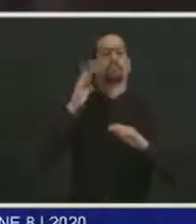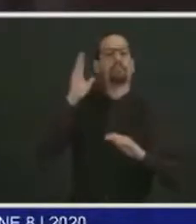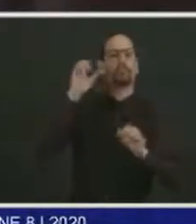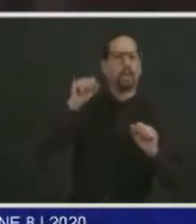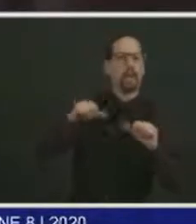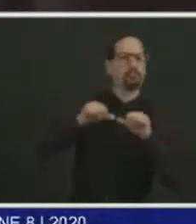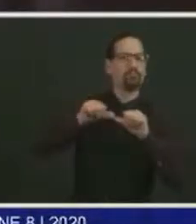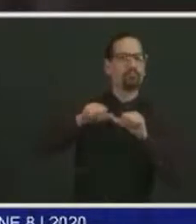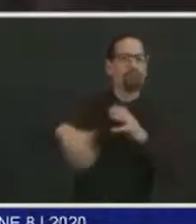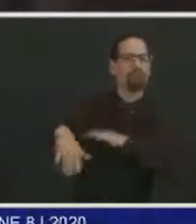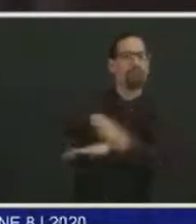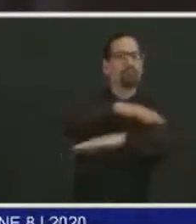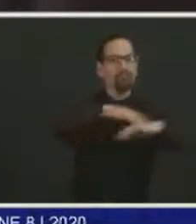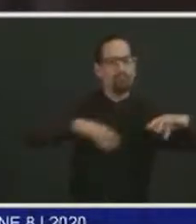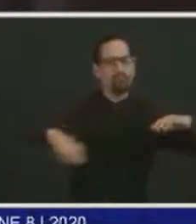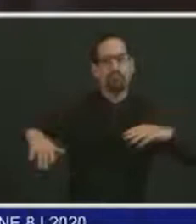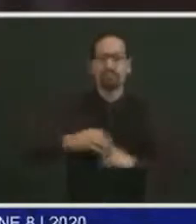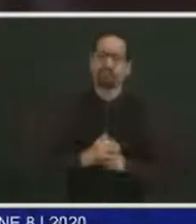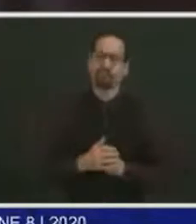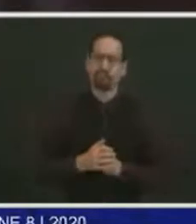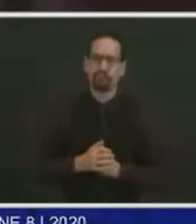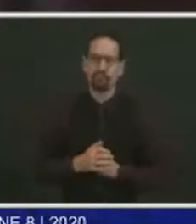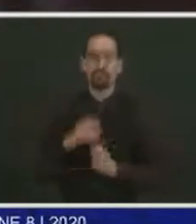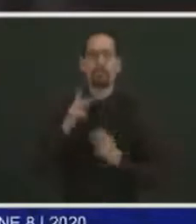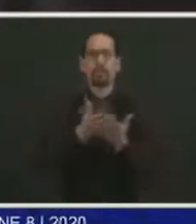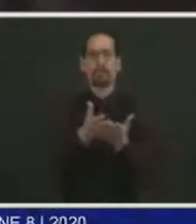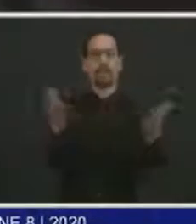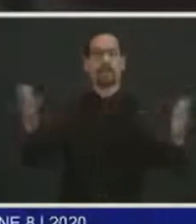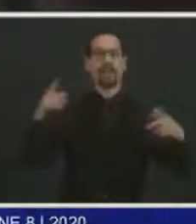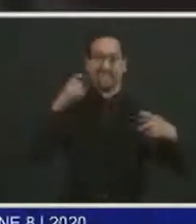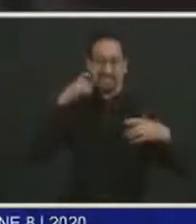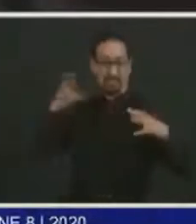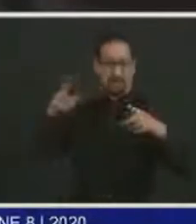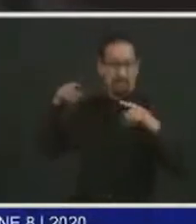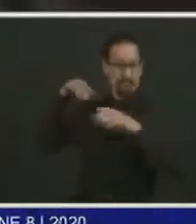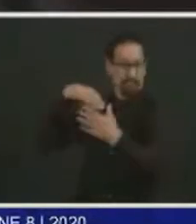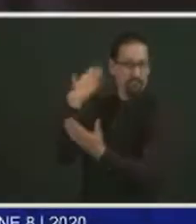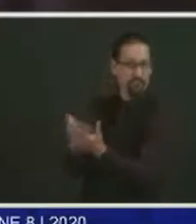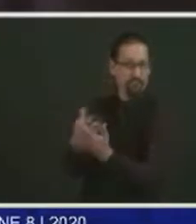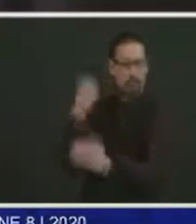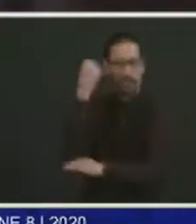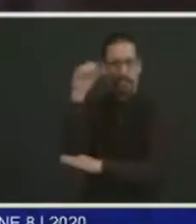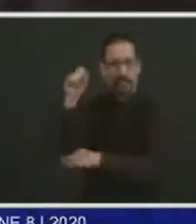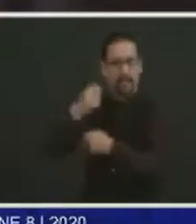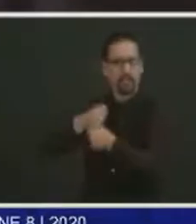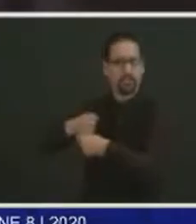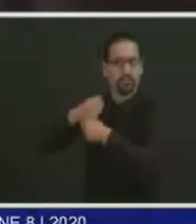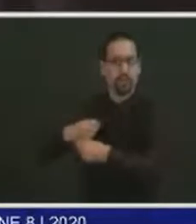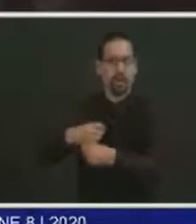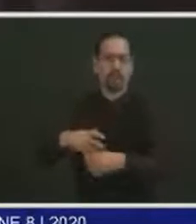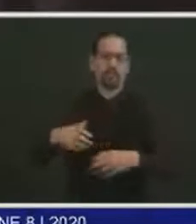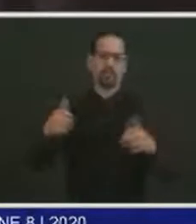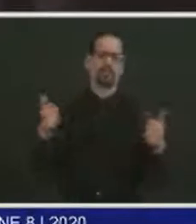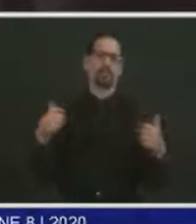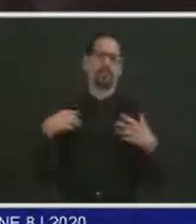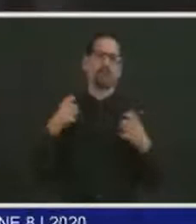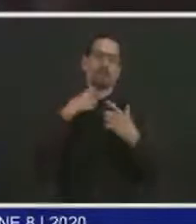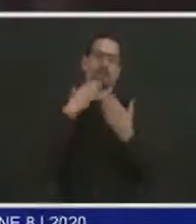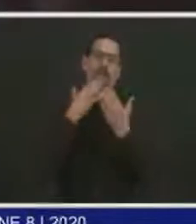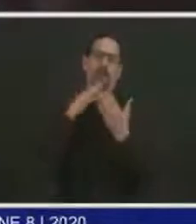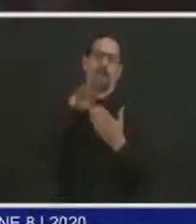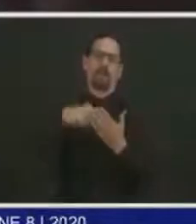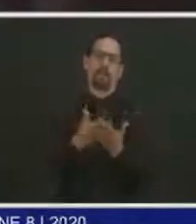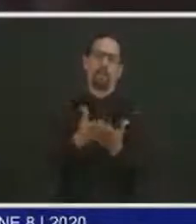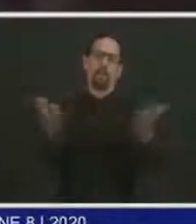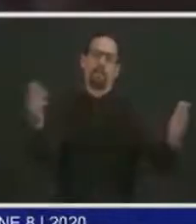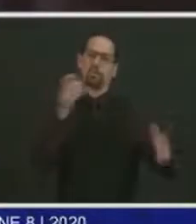who came out to make their voices heard peacefully, and want to thank all the public safety professionals who